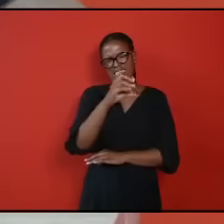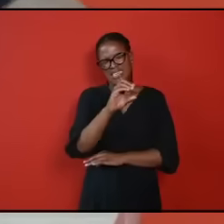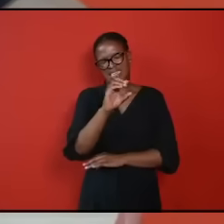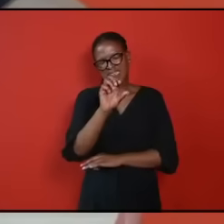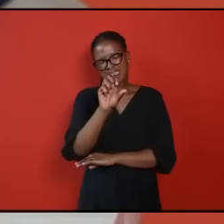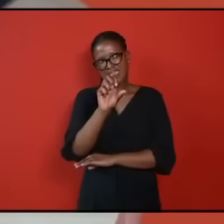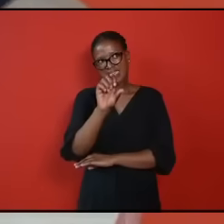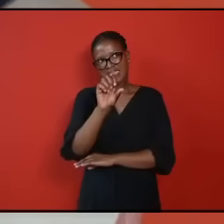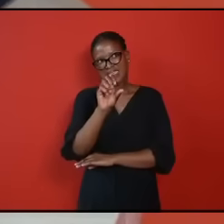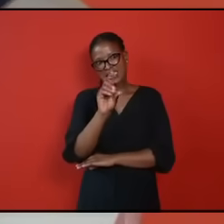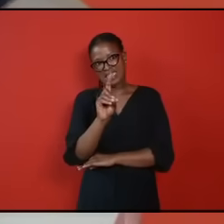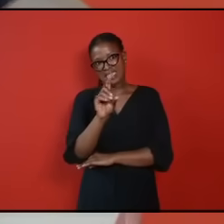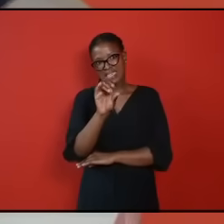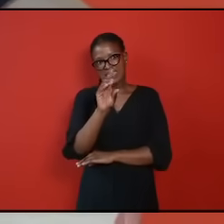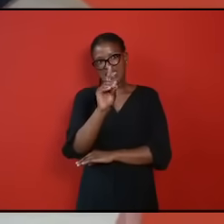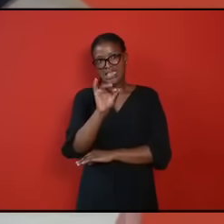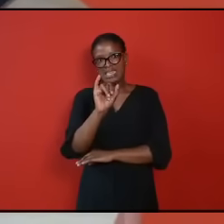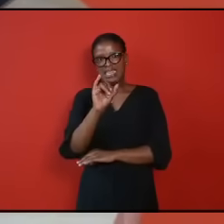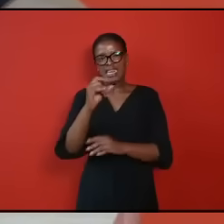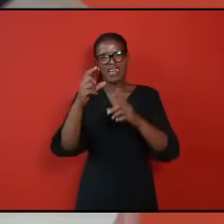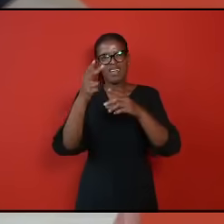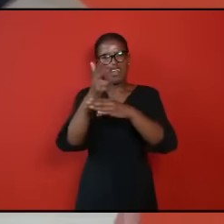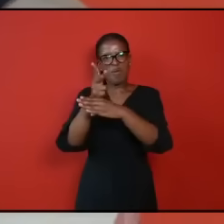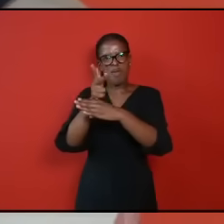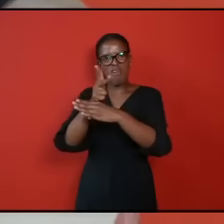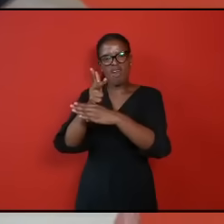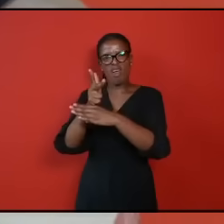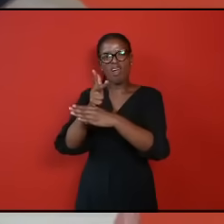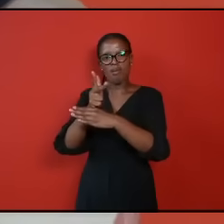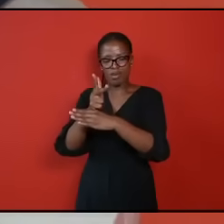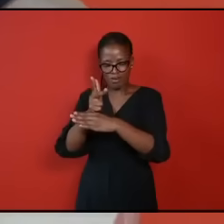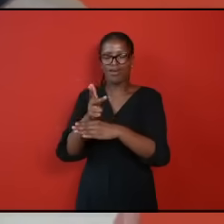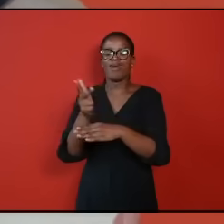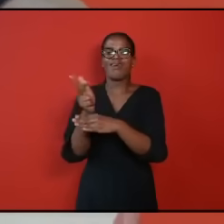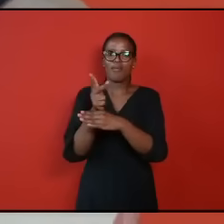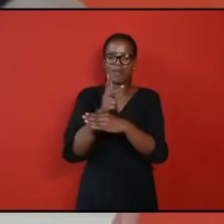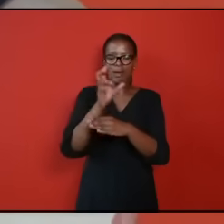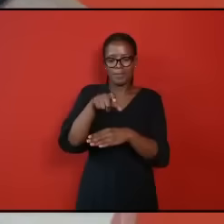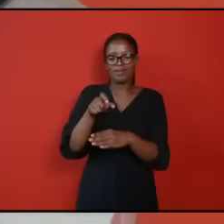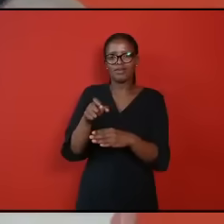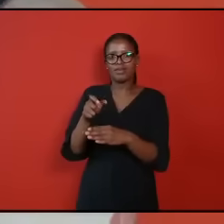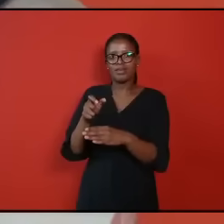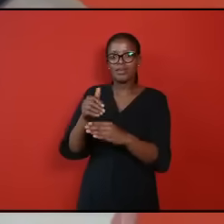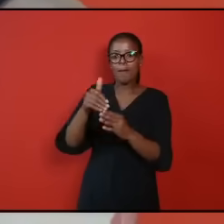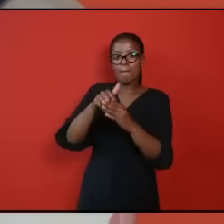Dash cam that can show both inside and outside.